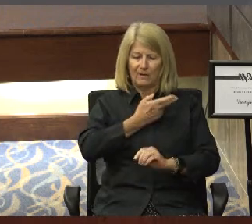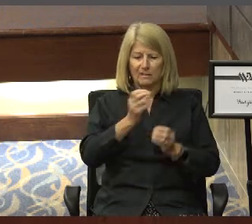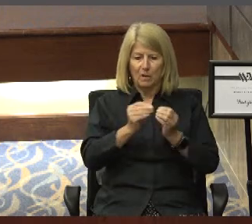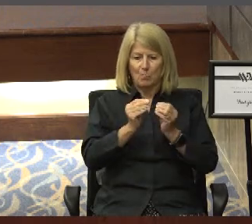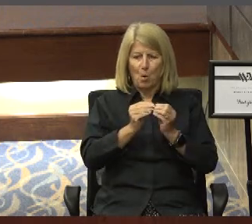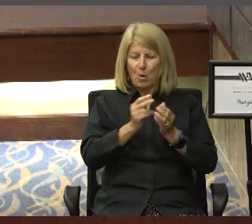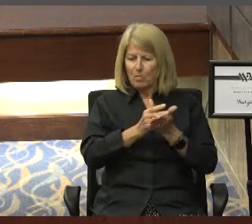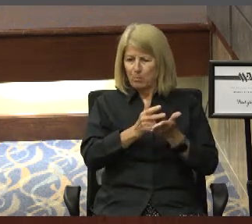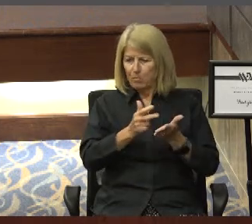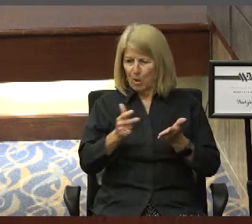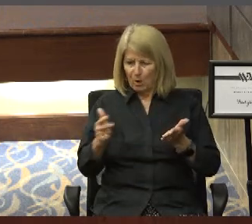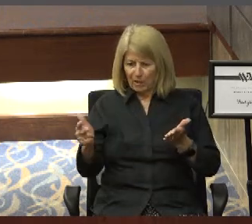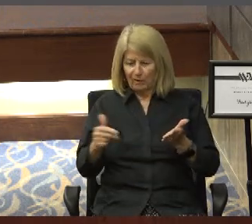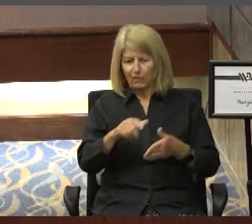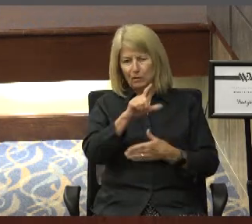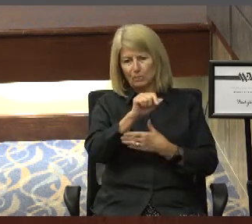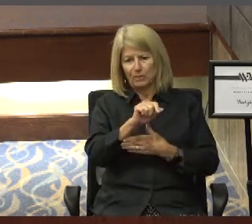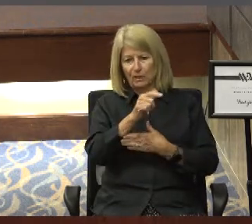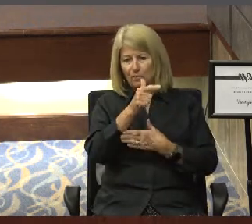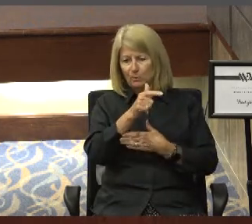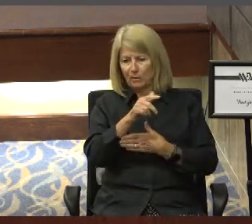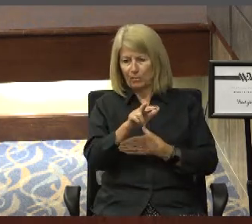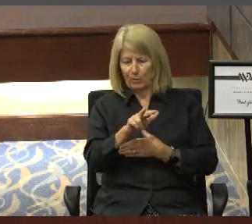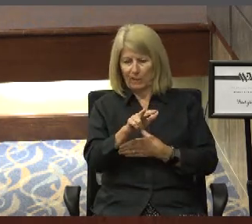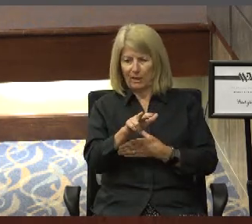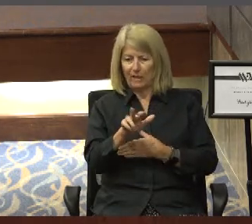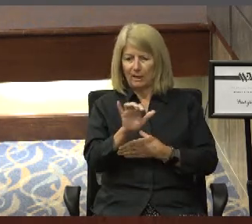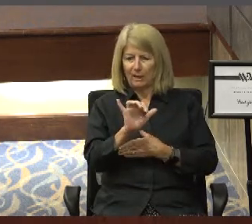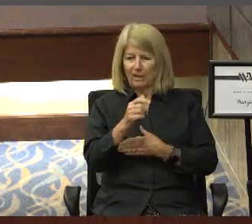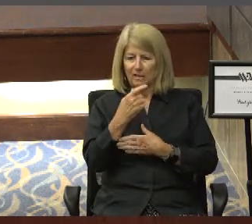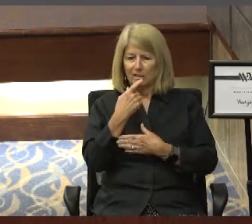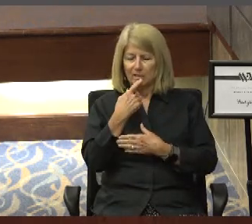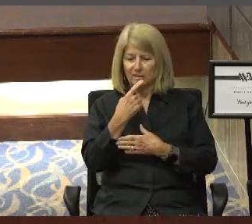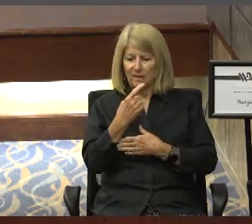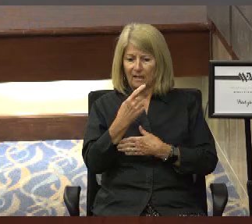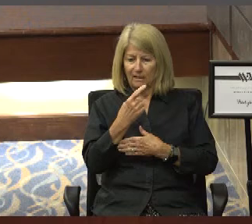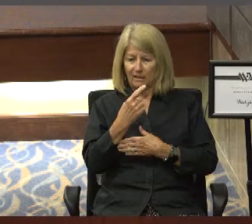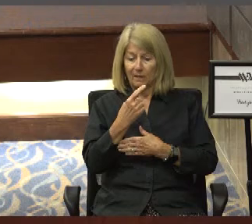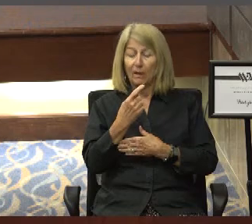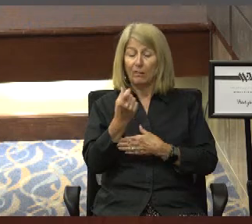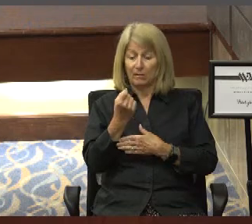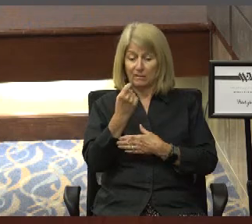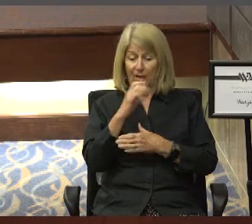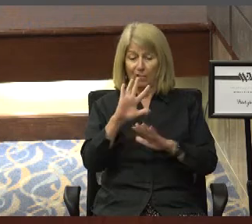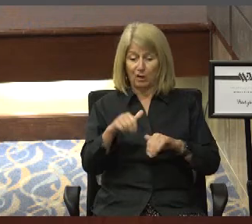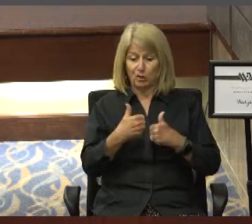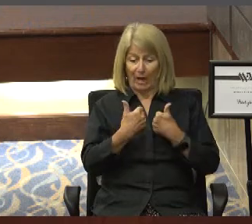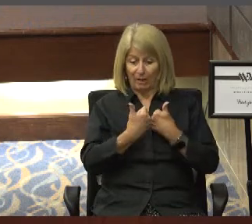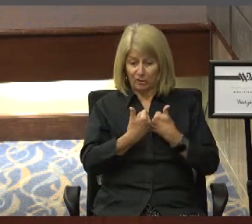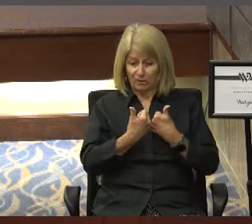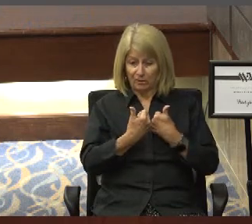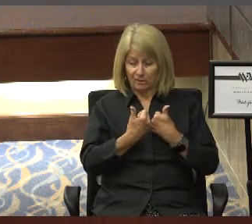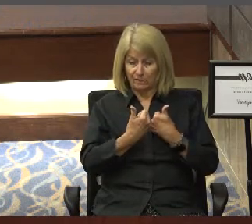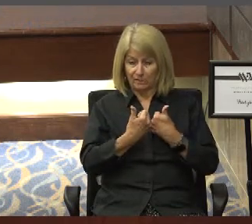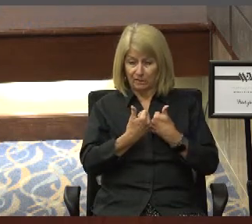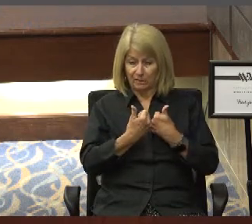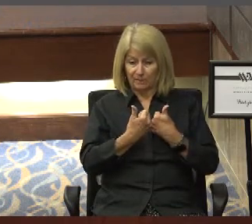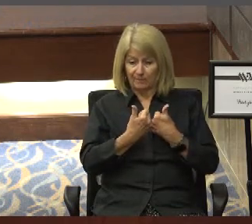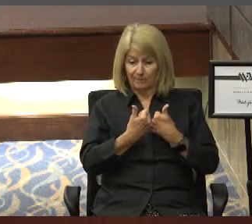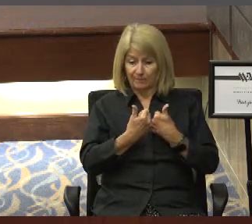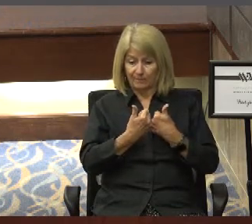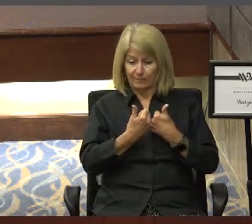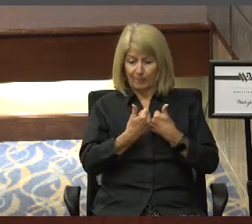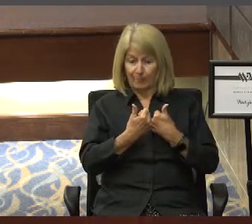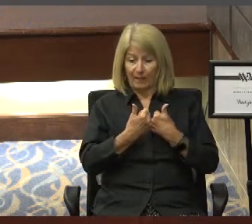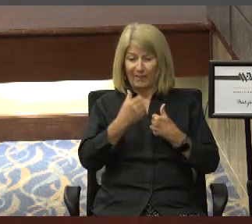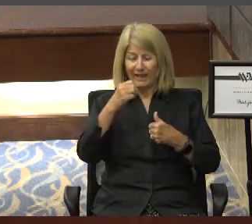February 2023. And as you said, and a lot of people don't understand the challenges, and myself also, a lot of this